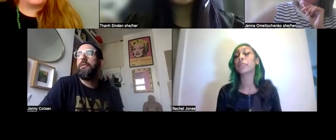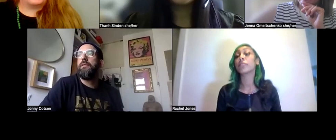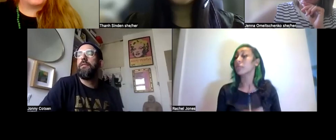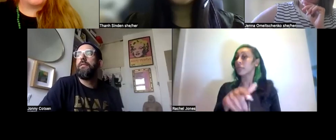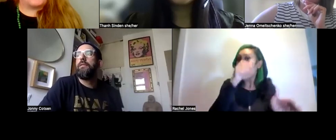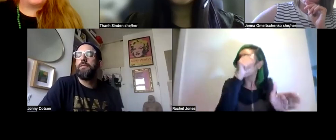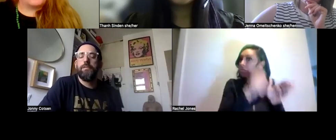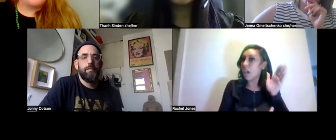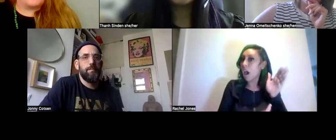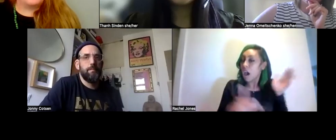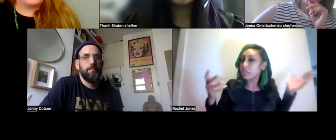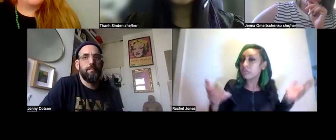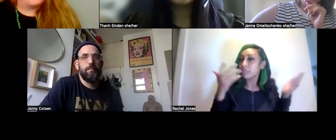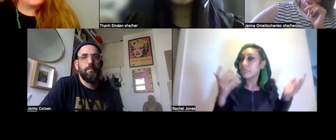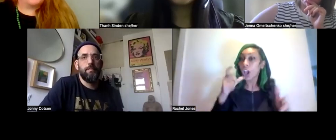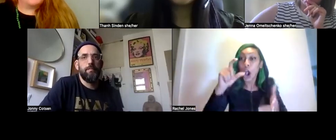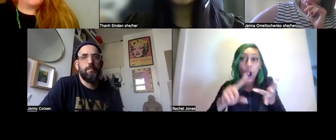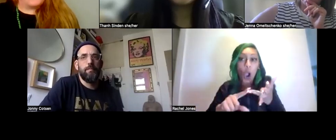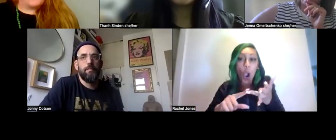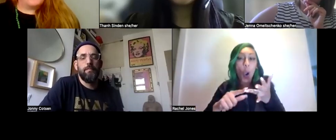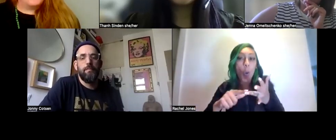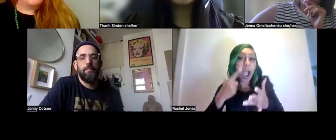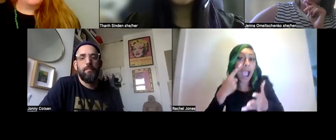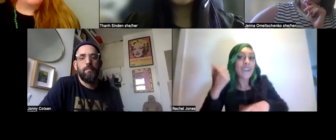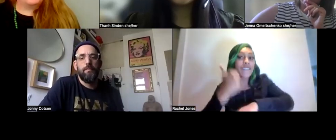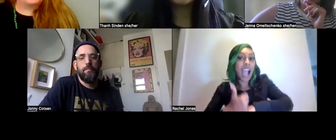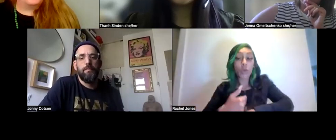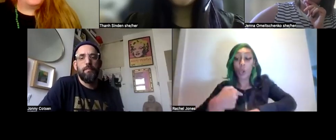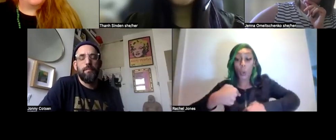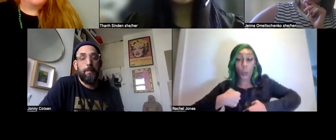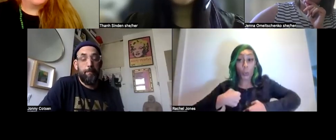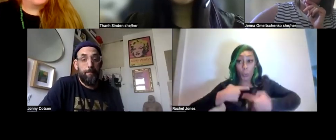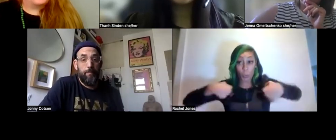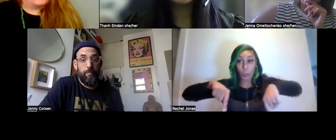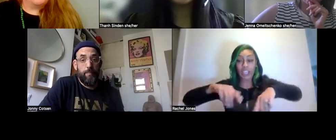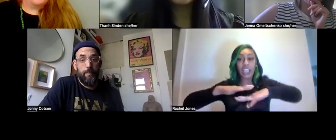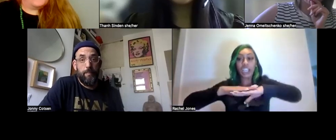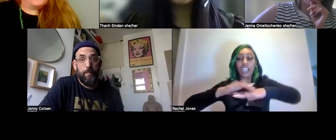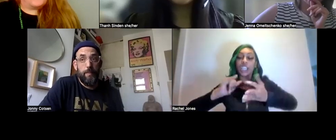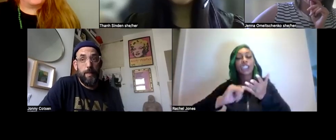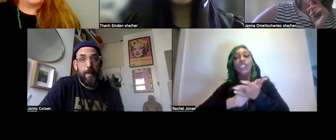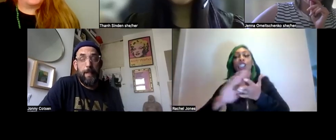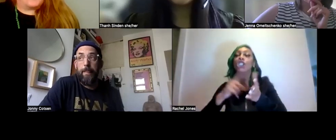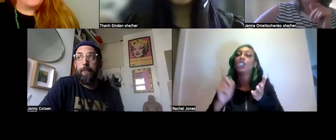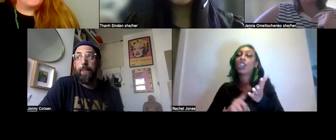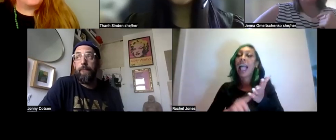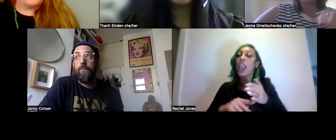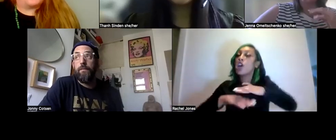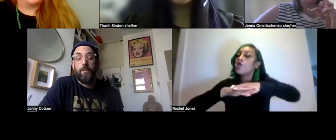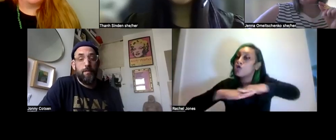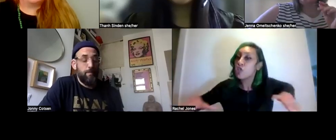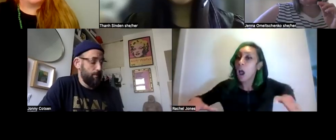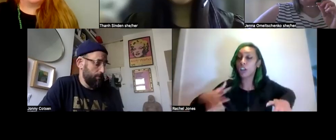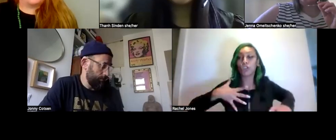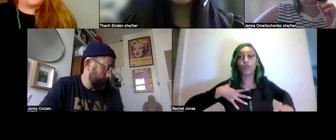instigated the us co-founding the We Shall Not Be Removed movement of disability arts organizations and artists, of